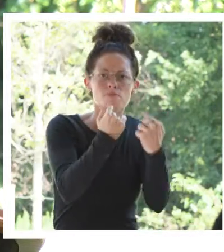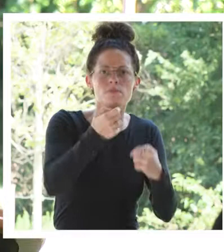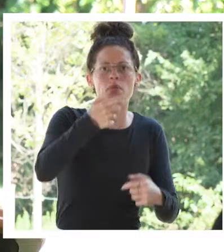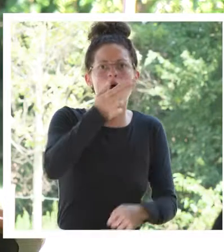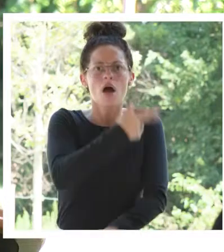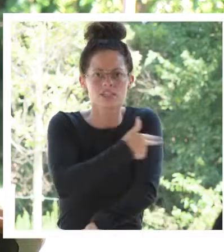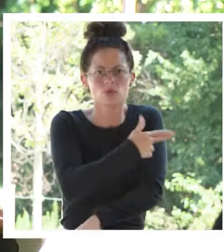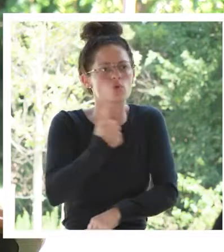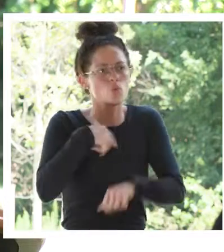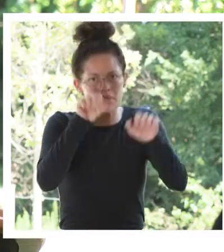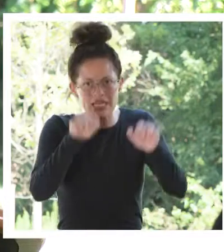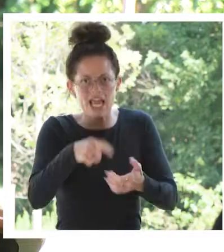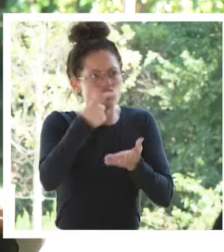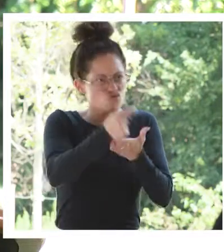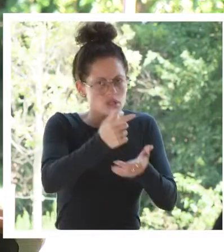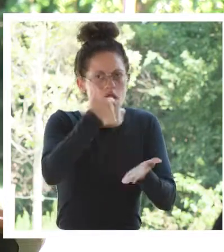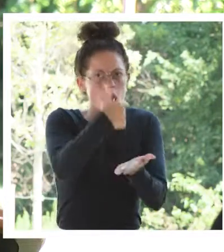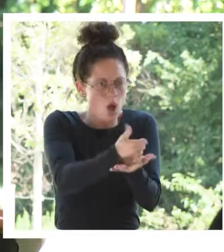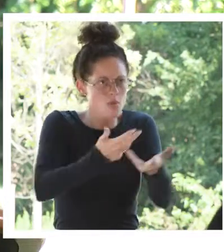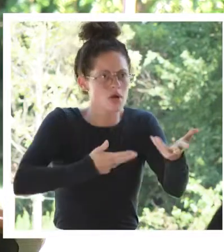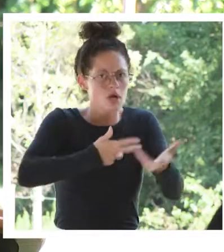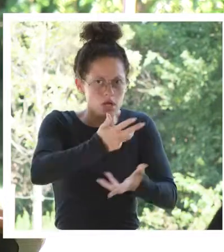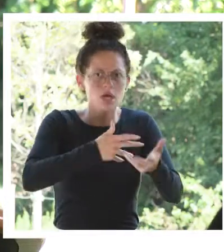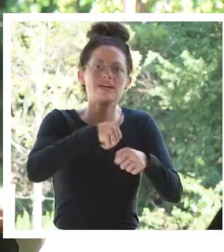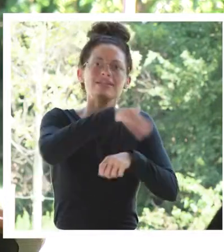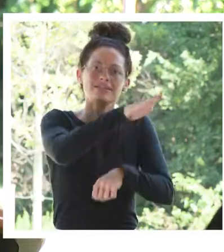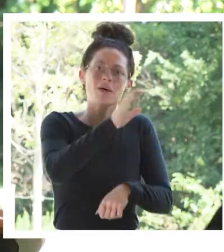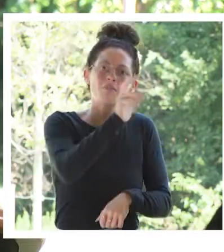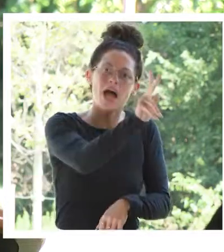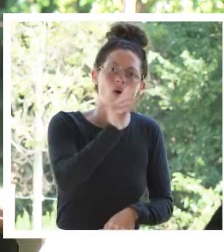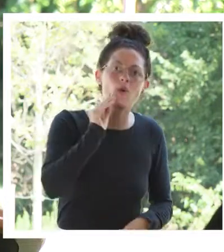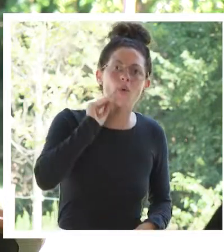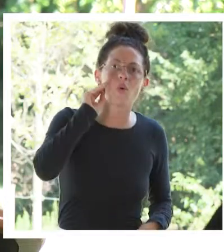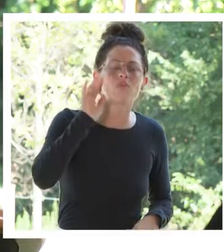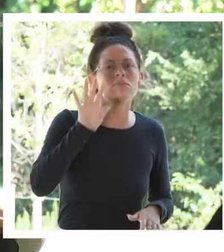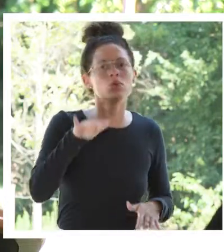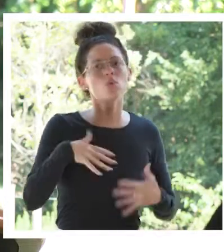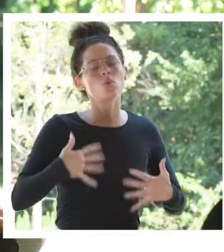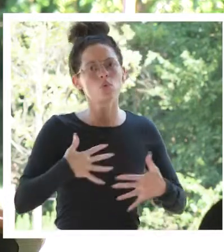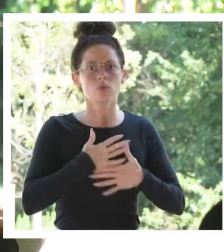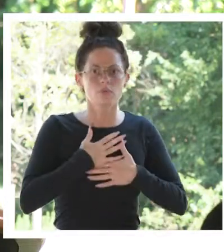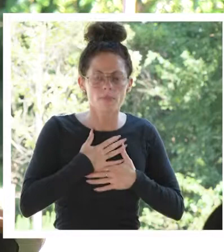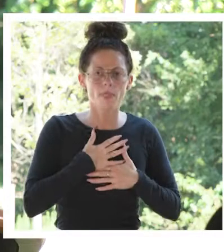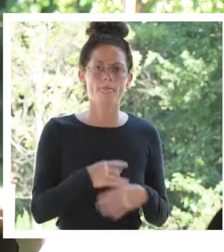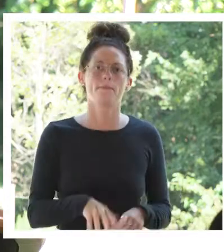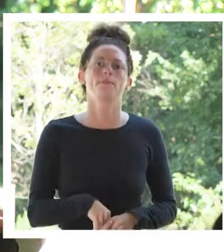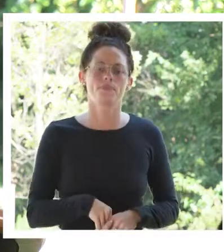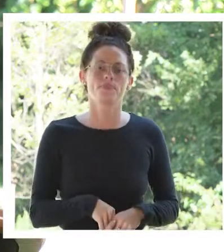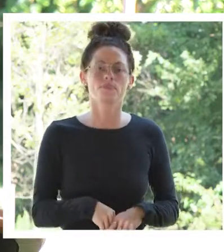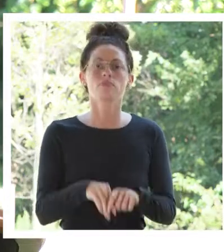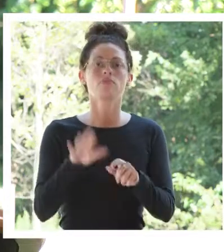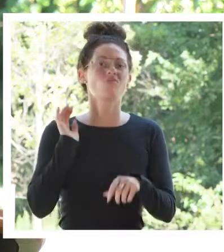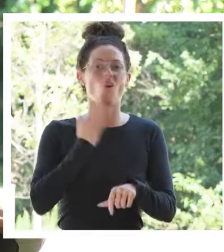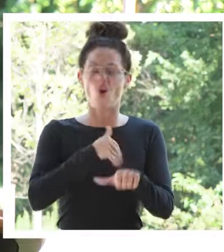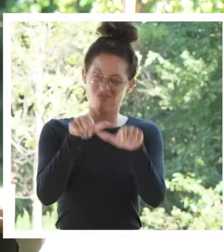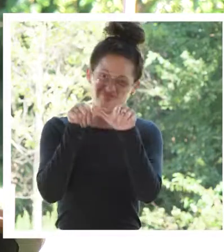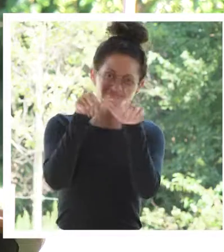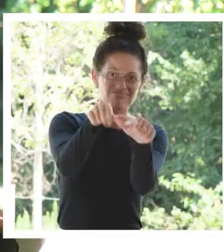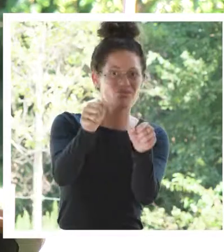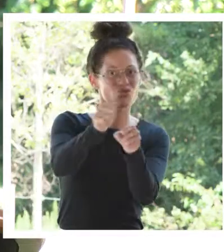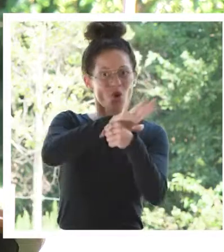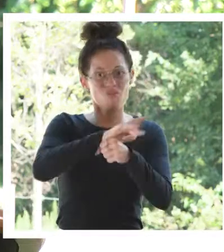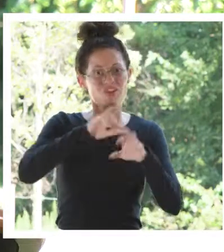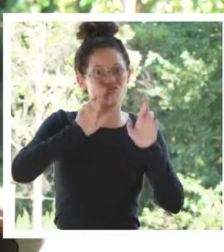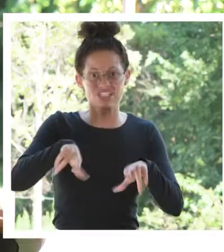done. While Frederick Health is the largest healthcare provider in the county, the ongoing COVID-19 response has certainly been a